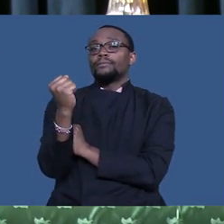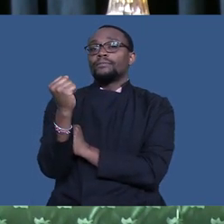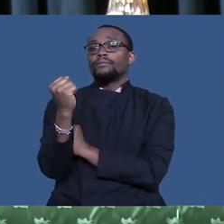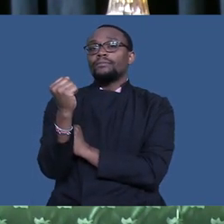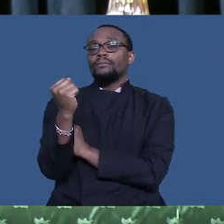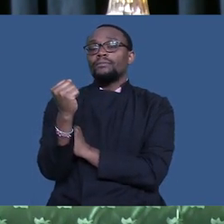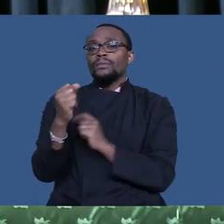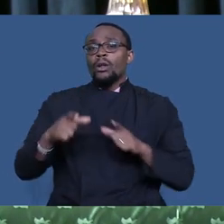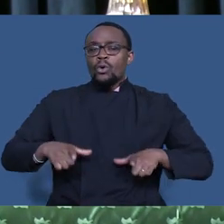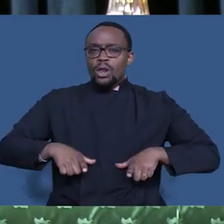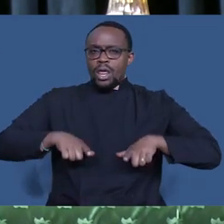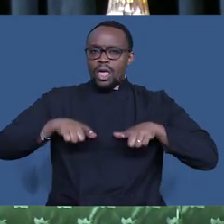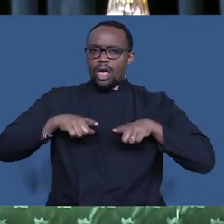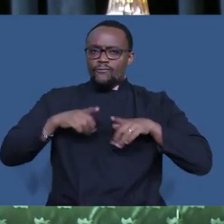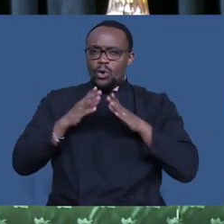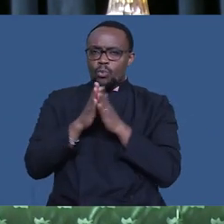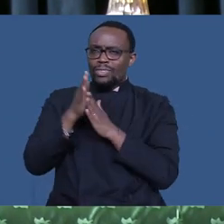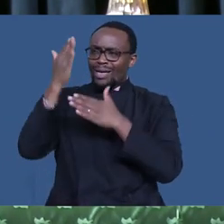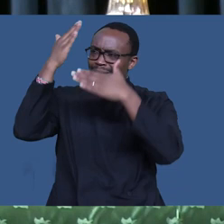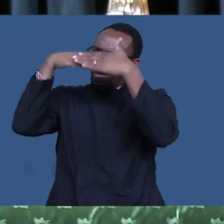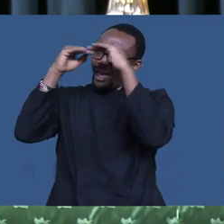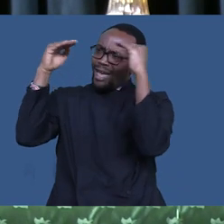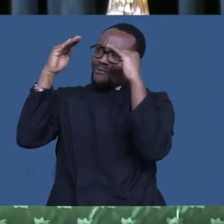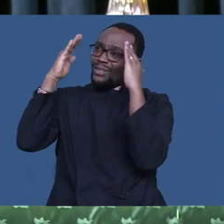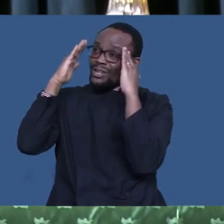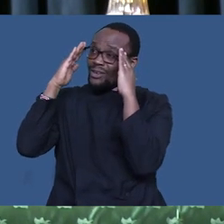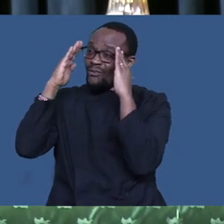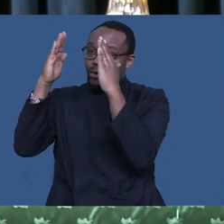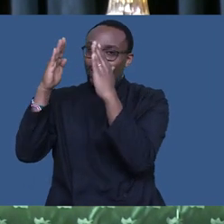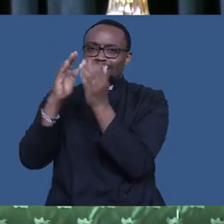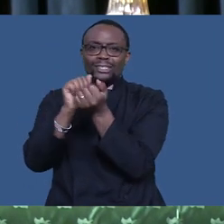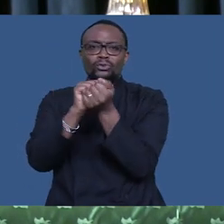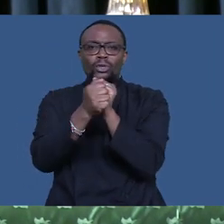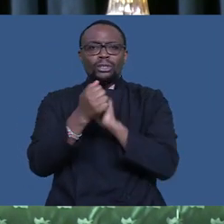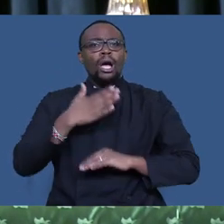Living with a heavenly perspective helps to shape our conduct.